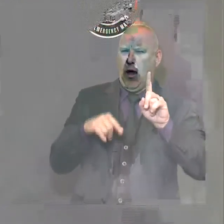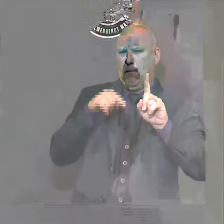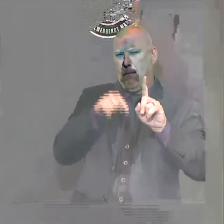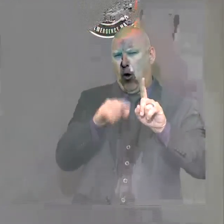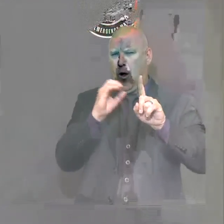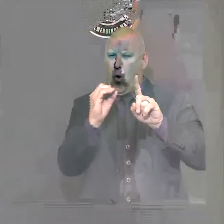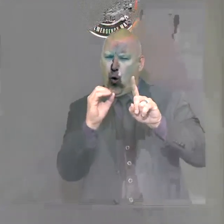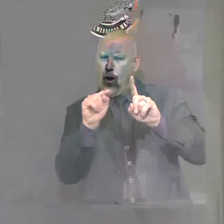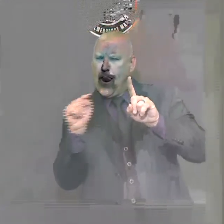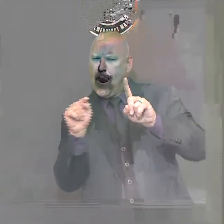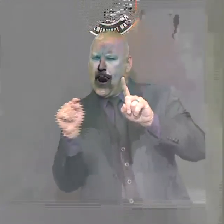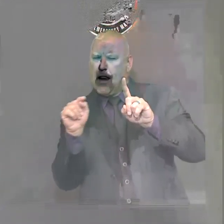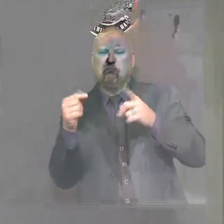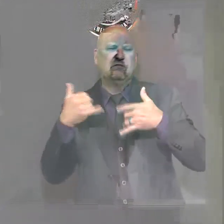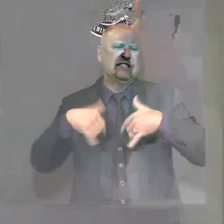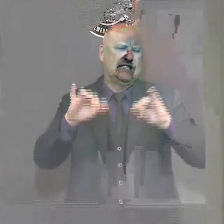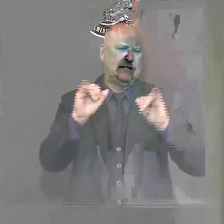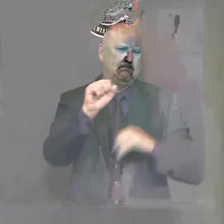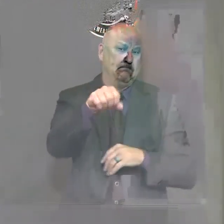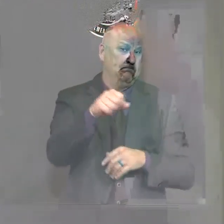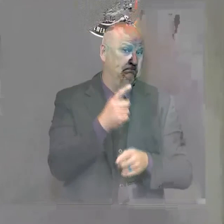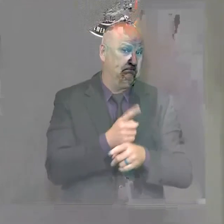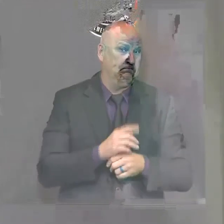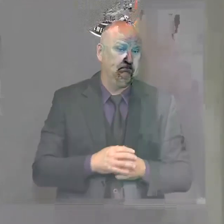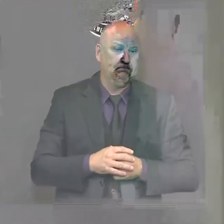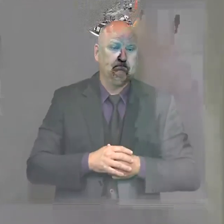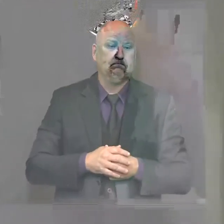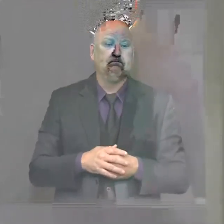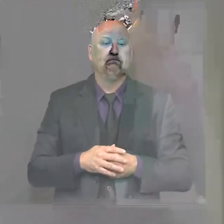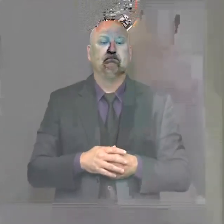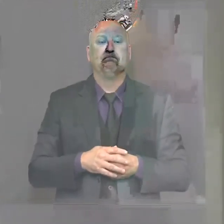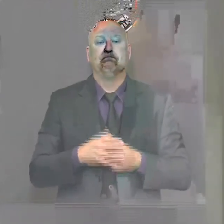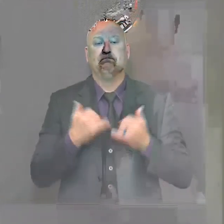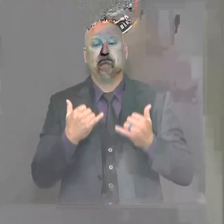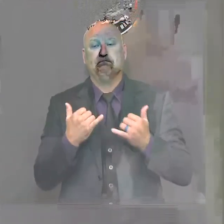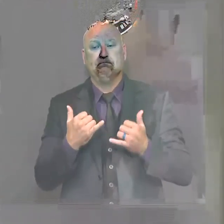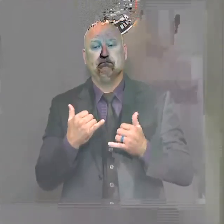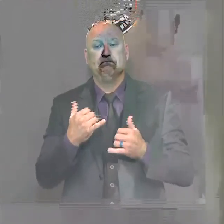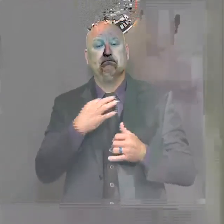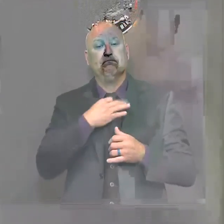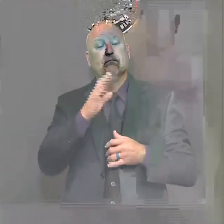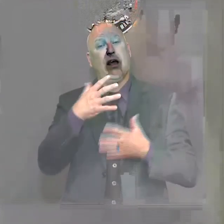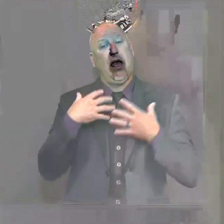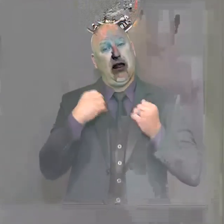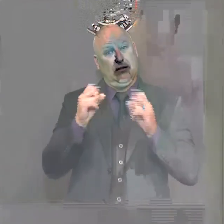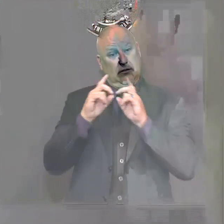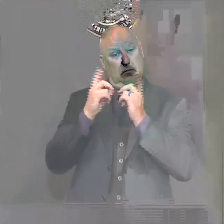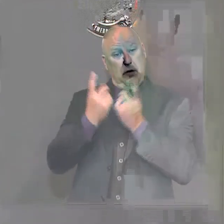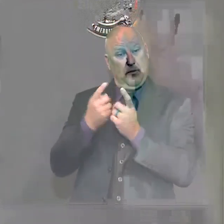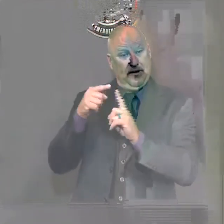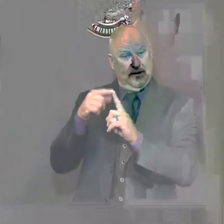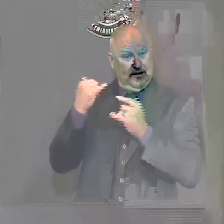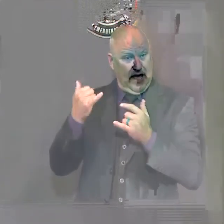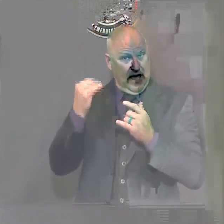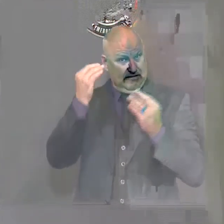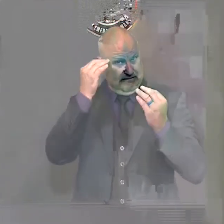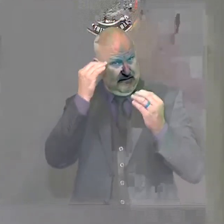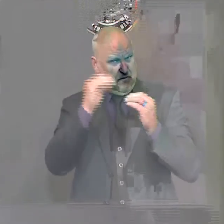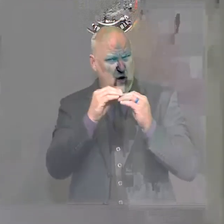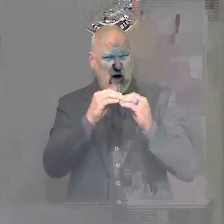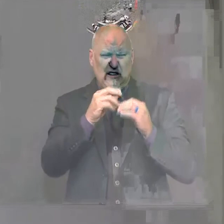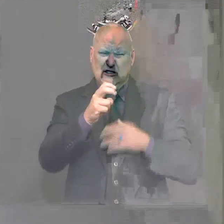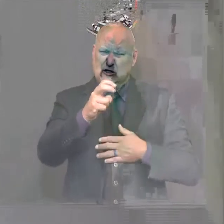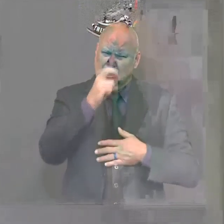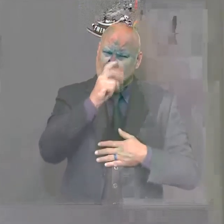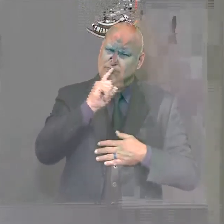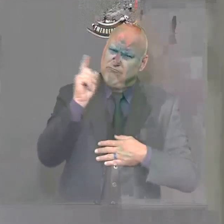you is the health department considering stricter mask rules? I was looking at a new modeling study out of the United Kingdom that suggests that